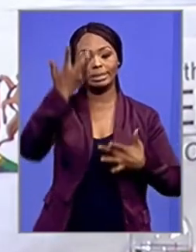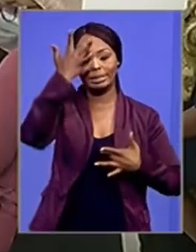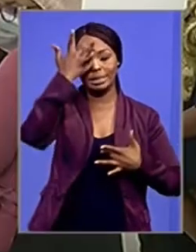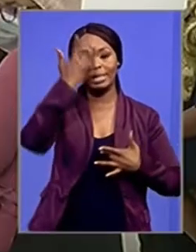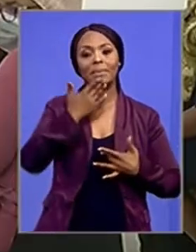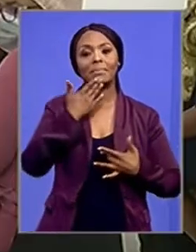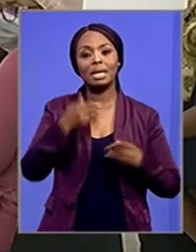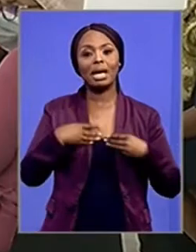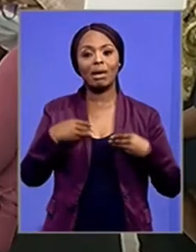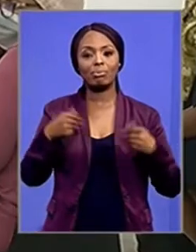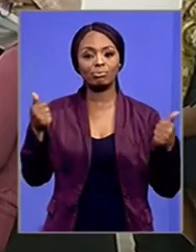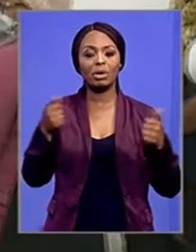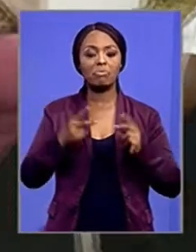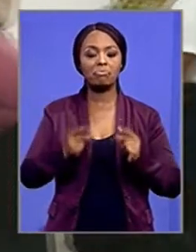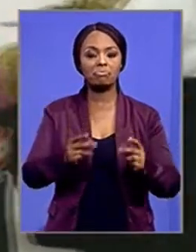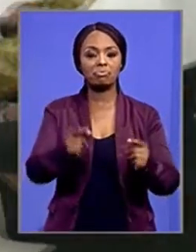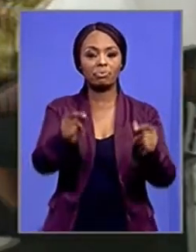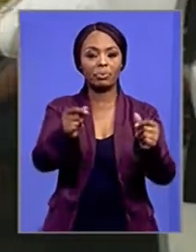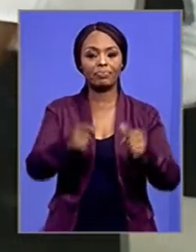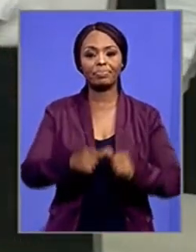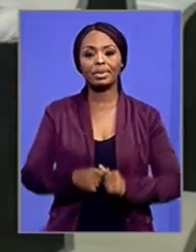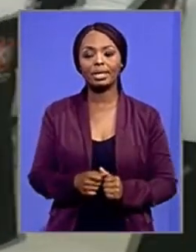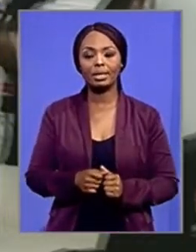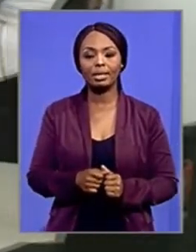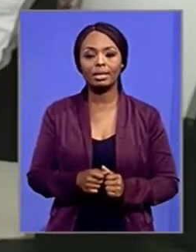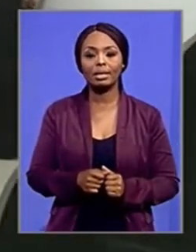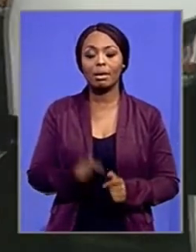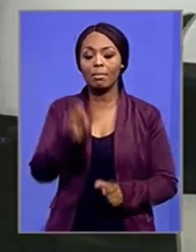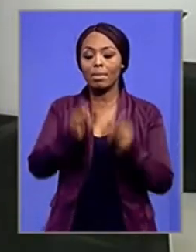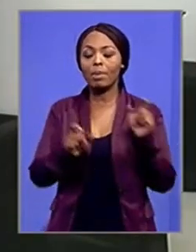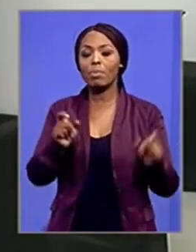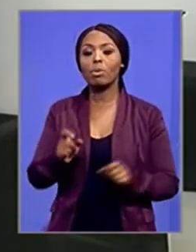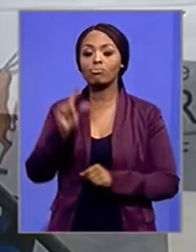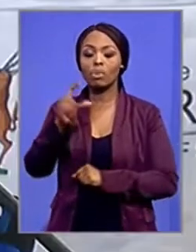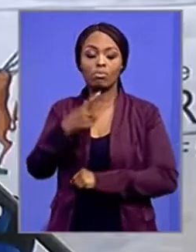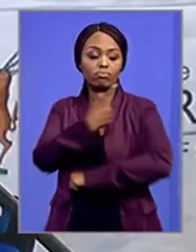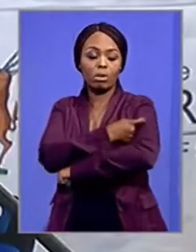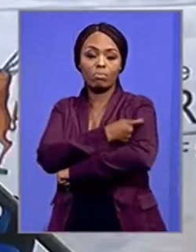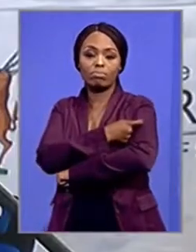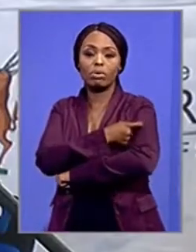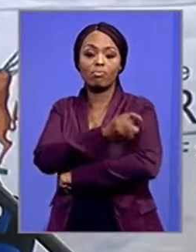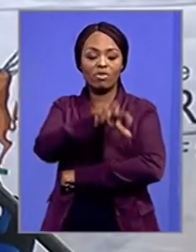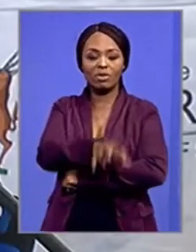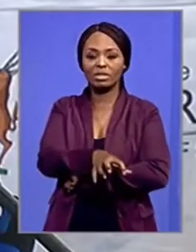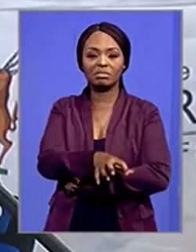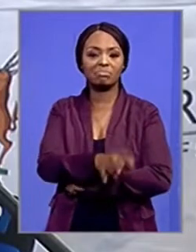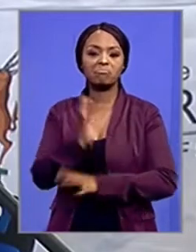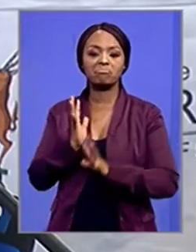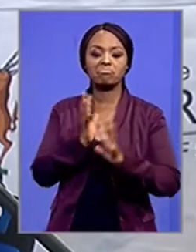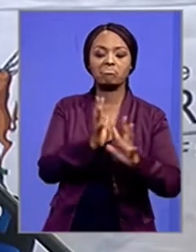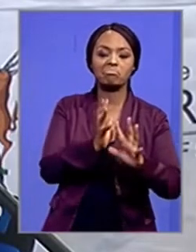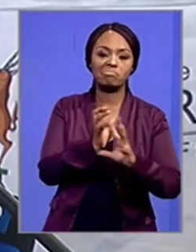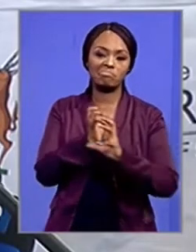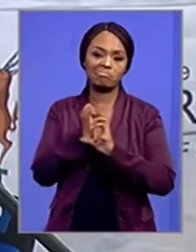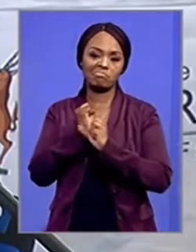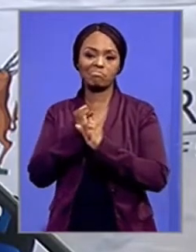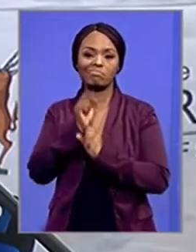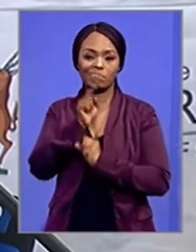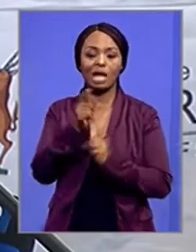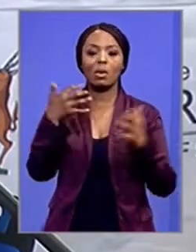recovery. Palo ya baahi ba entang kgahlano le tshwaetso ya COVID-19 profenseng ena ha e kgotsofatse. Tonakgolo ya profensi ya